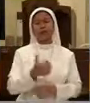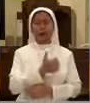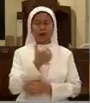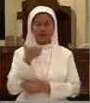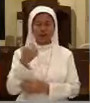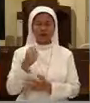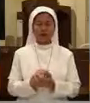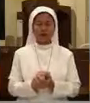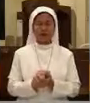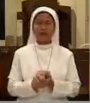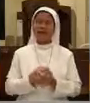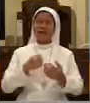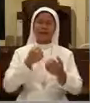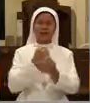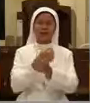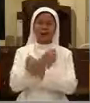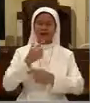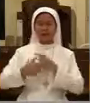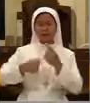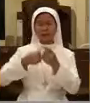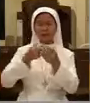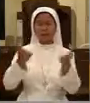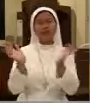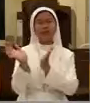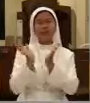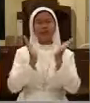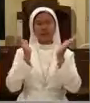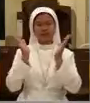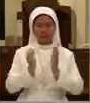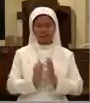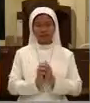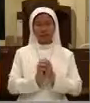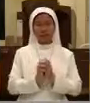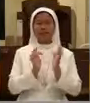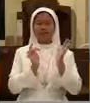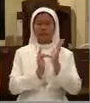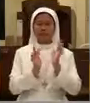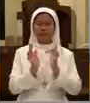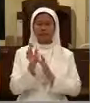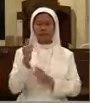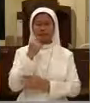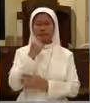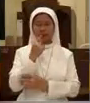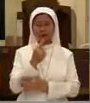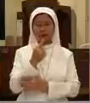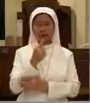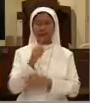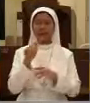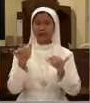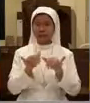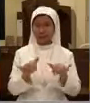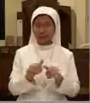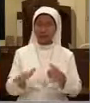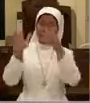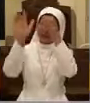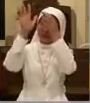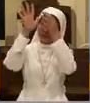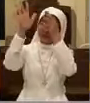Charity, service. Jesus said, As the Father has loved